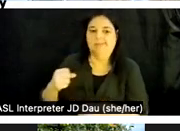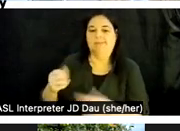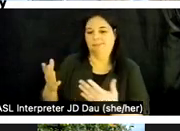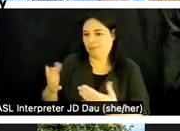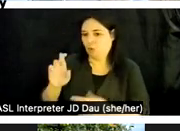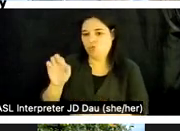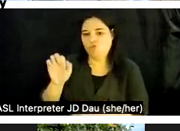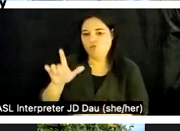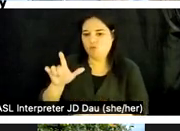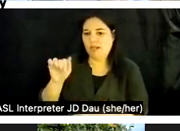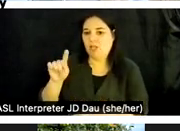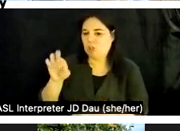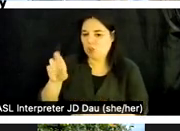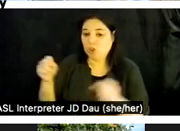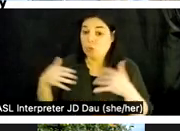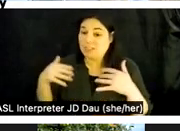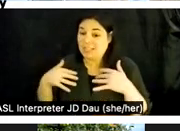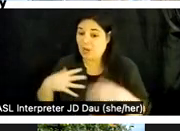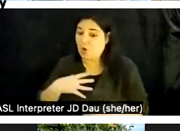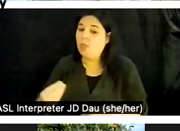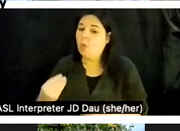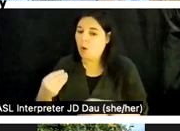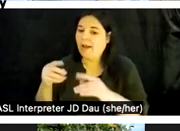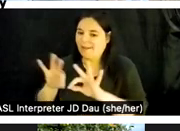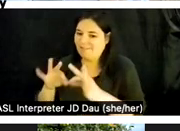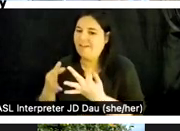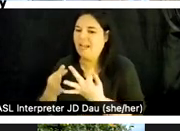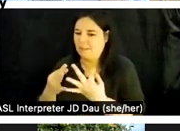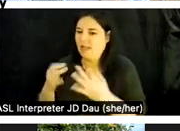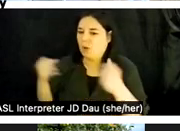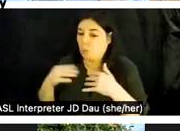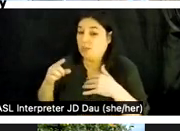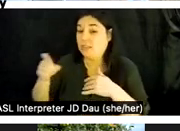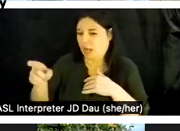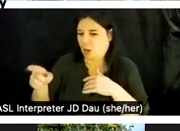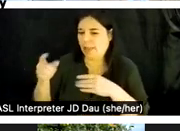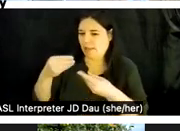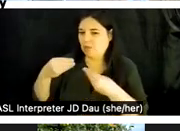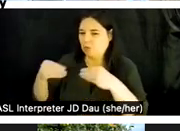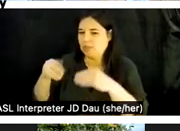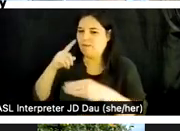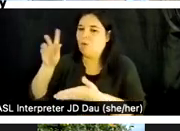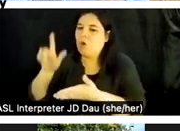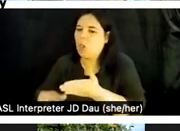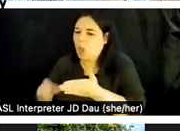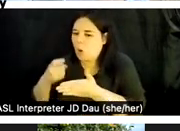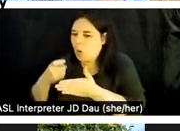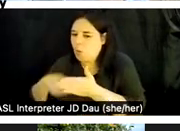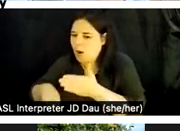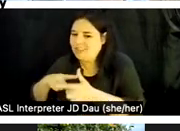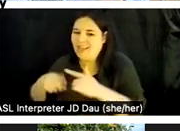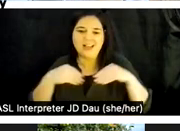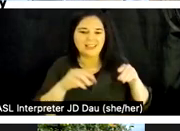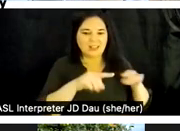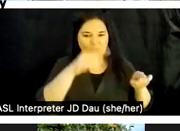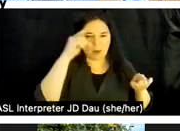Realtors would scare the white family into selling the property at a lower price and then turn around and sell it to a black family